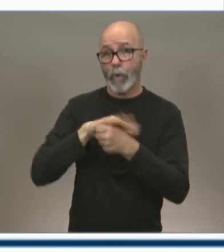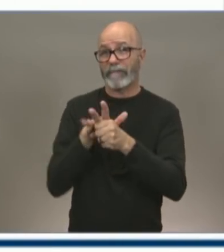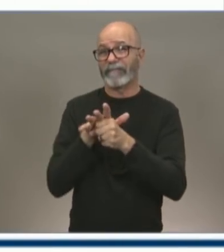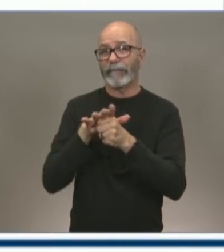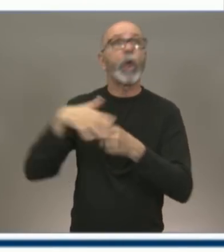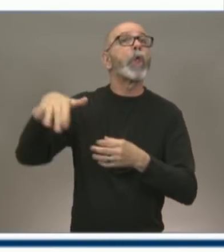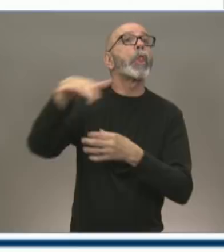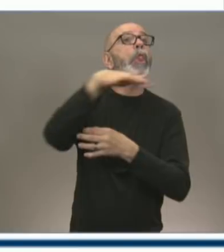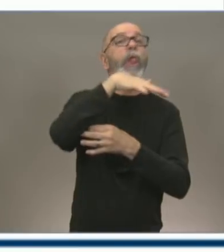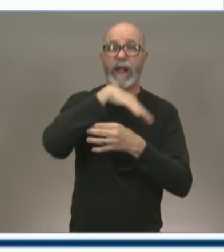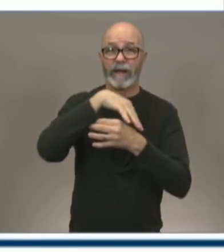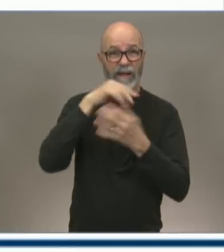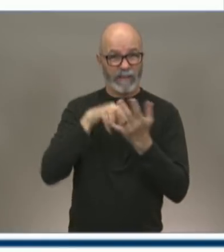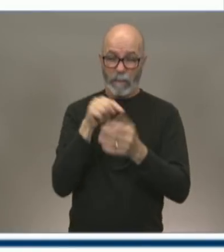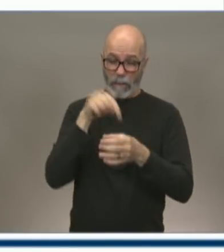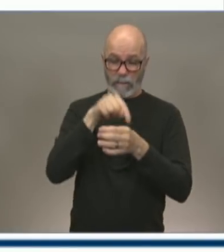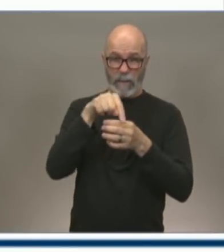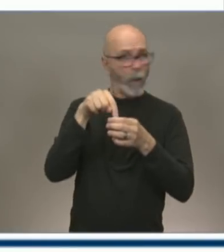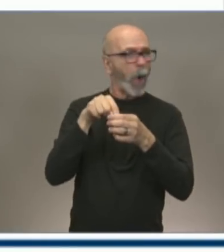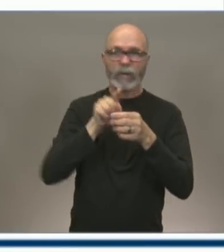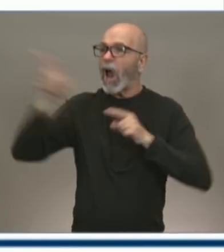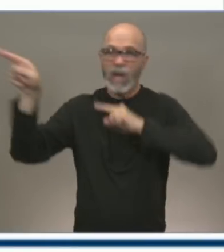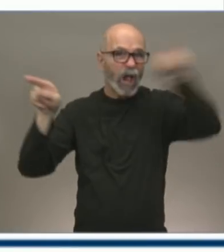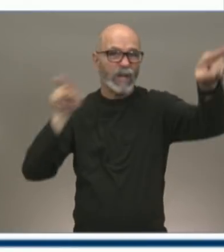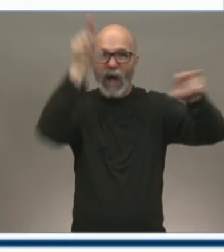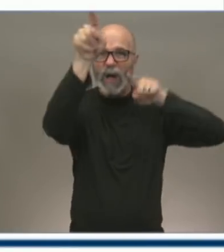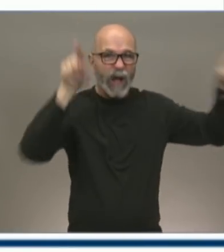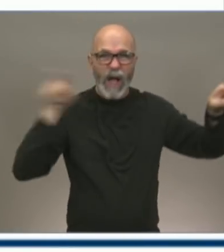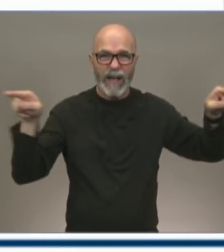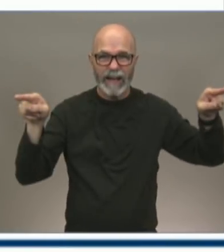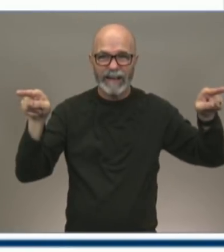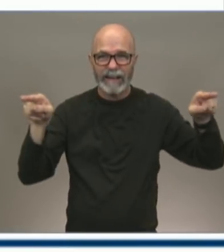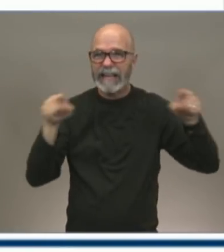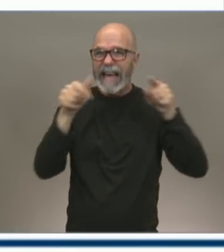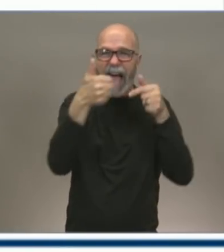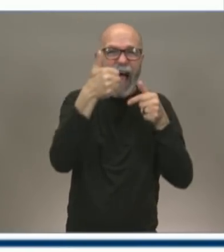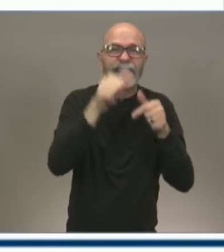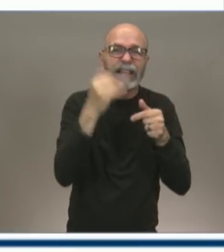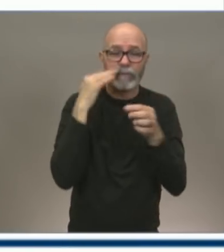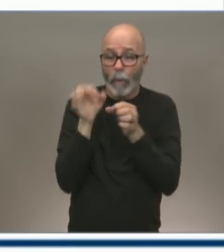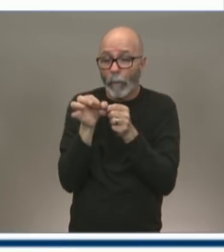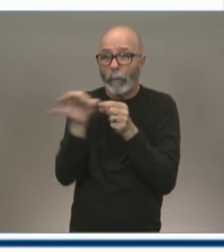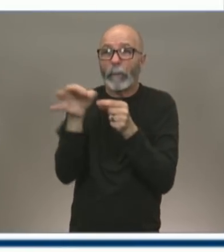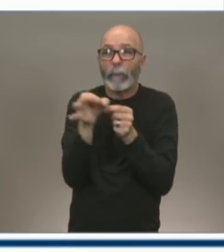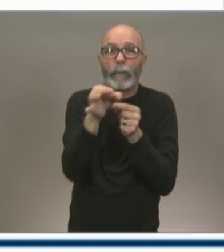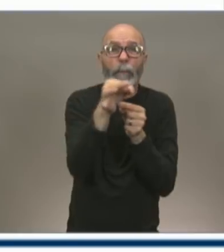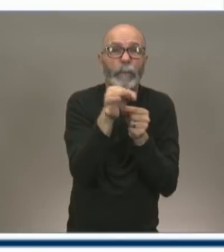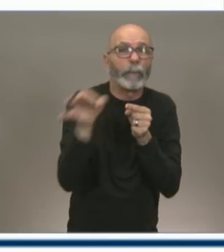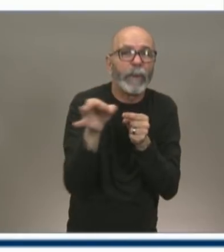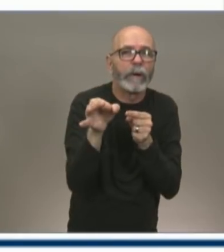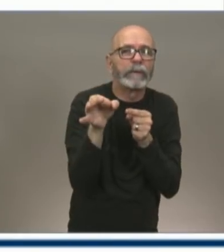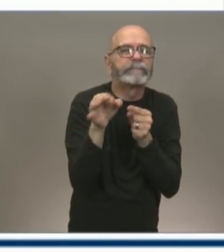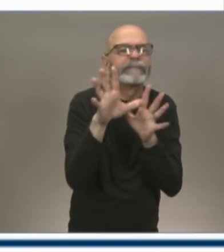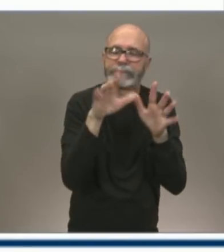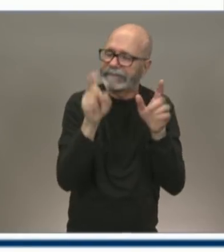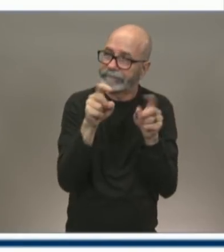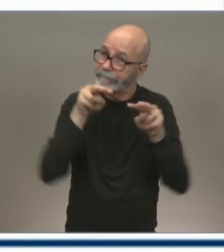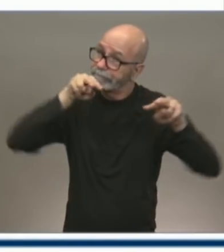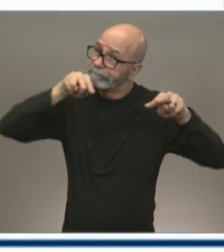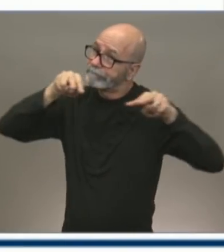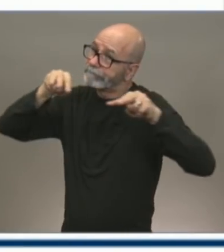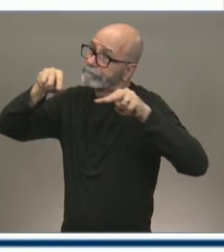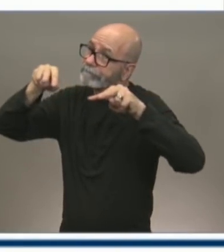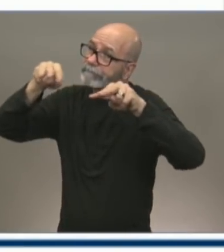continue to test for variant strains here in Nova Scotia. This is why we must stay the course and continue our